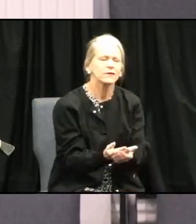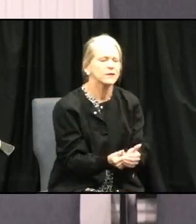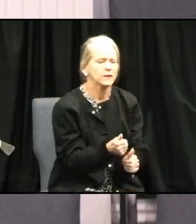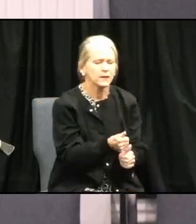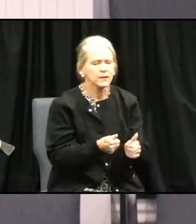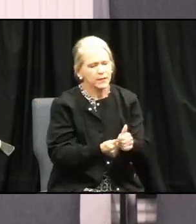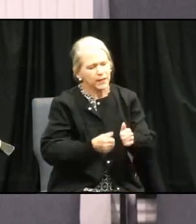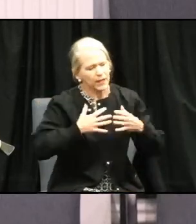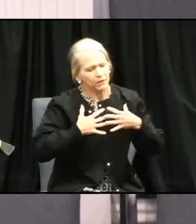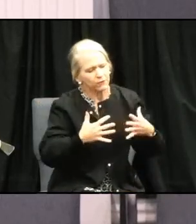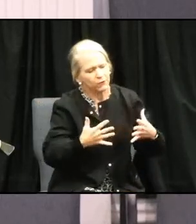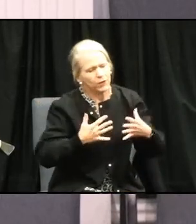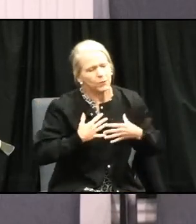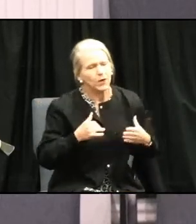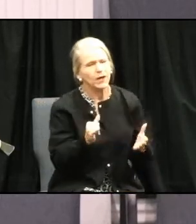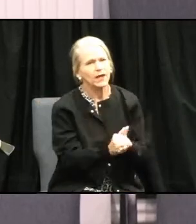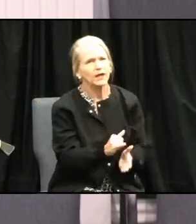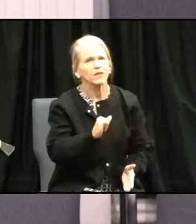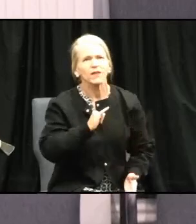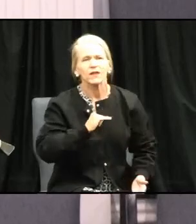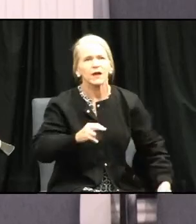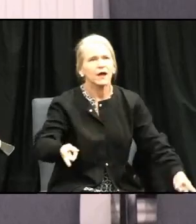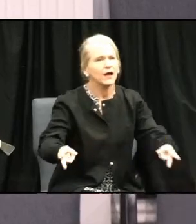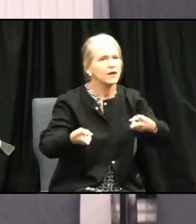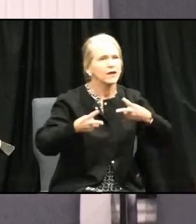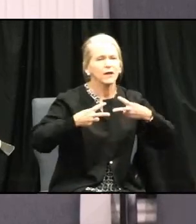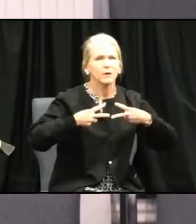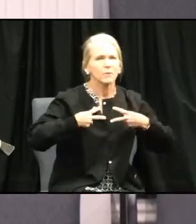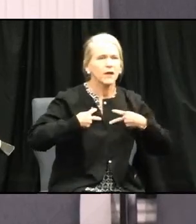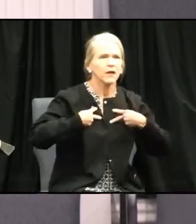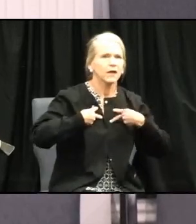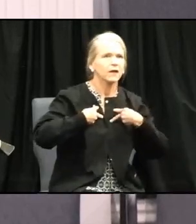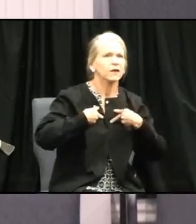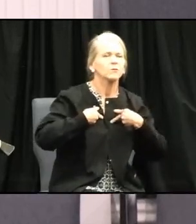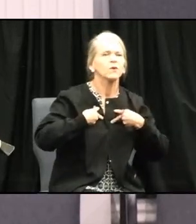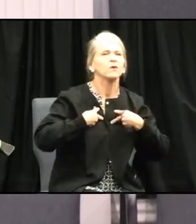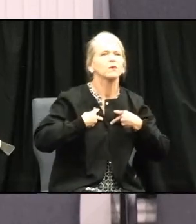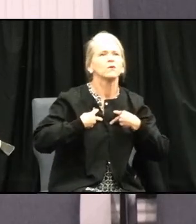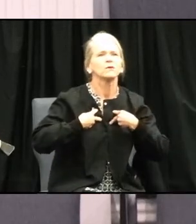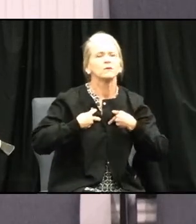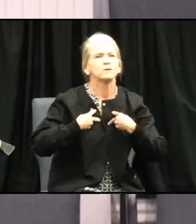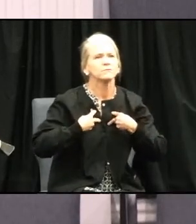good. With every breath that I am